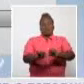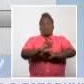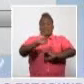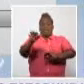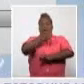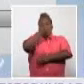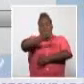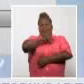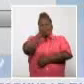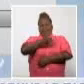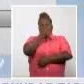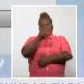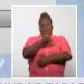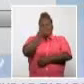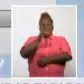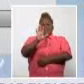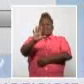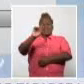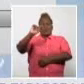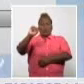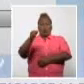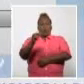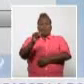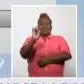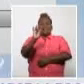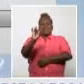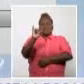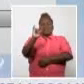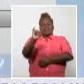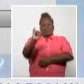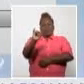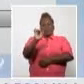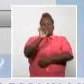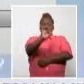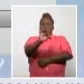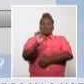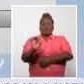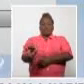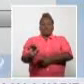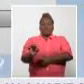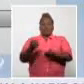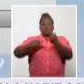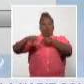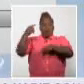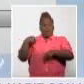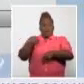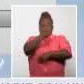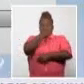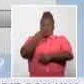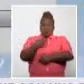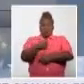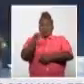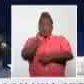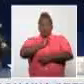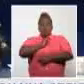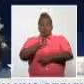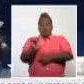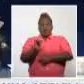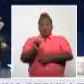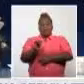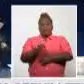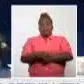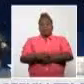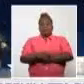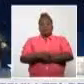100,972 on a single day, and a lethality, as I said earlier, of 5.76. Yesterday, I was